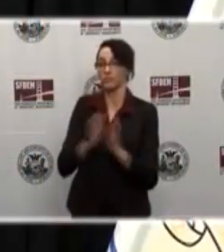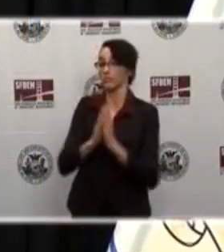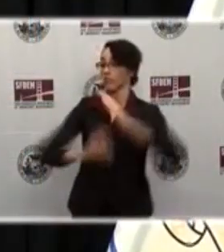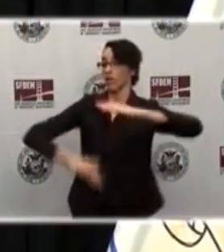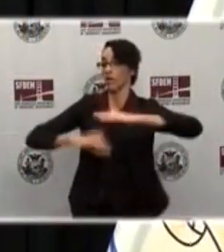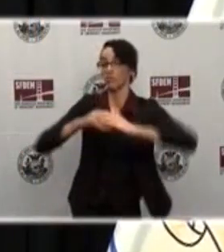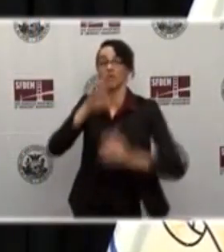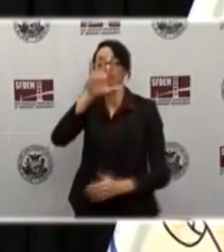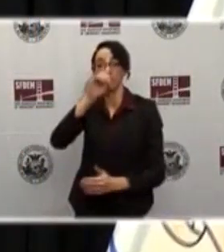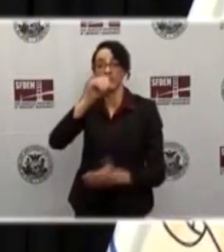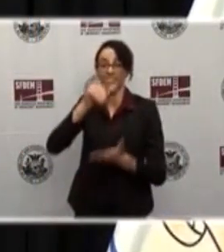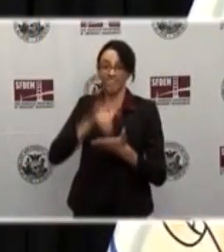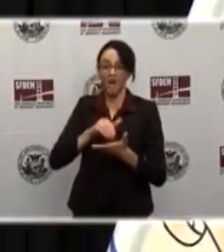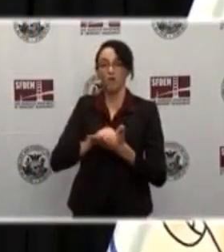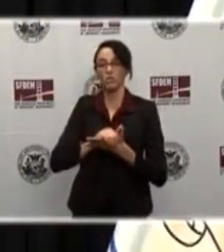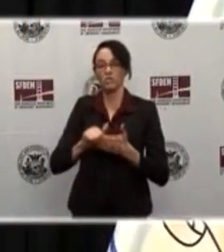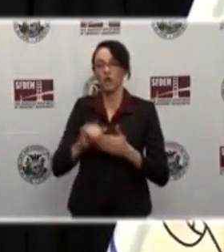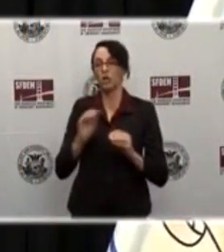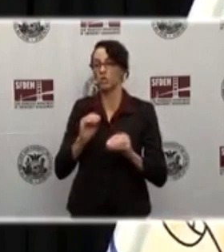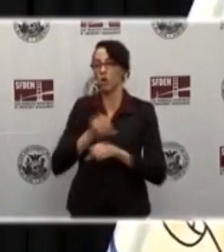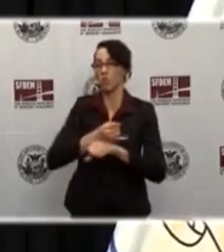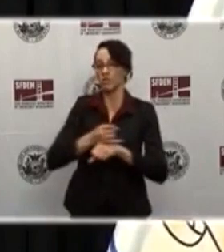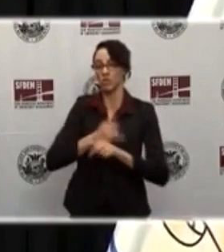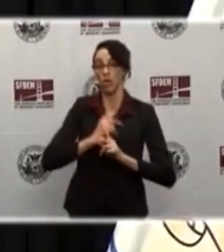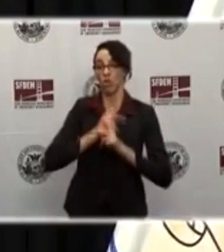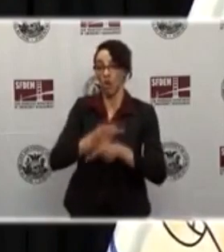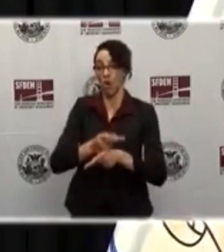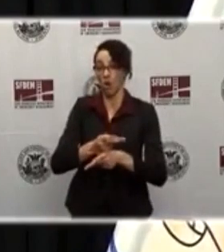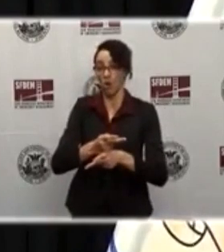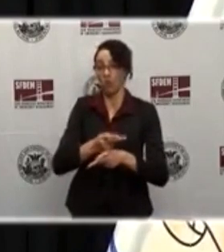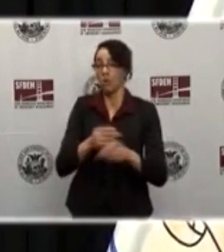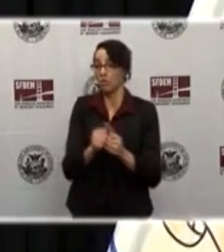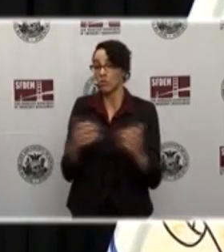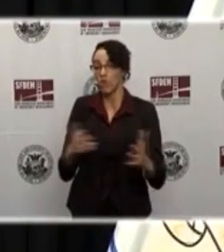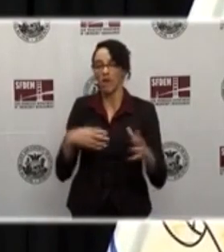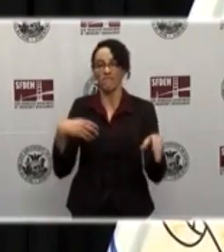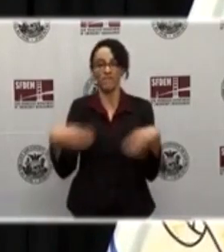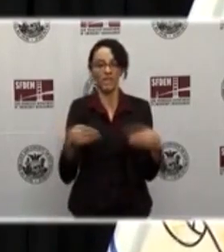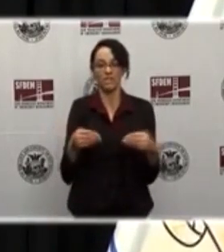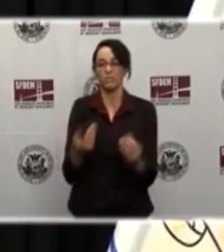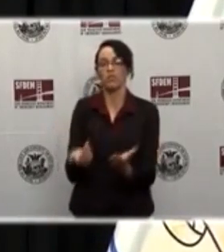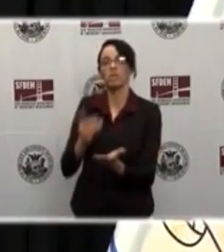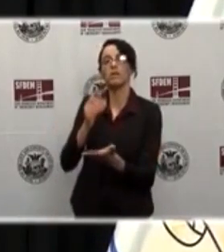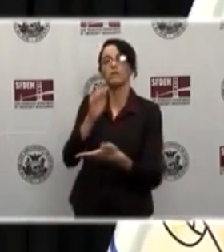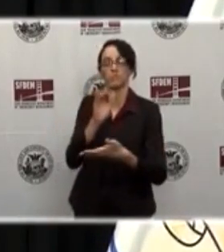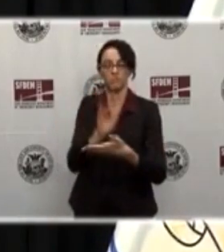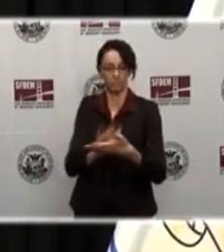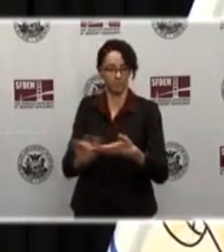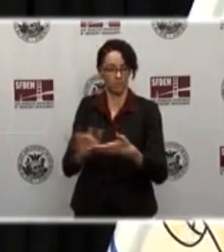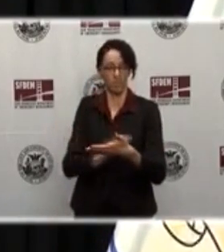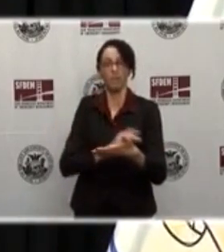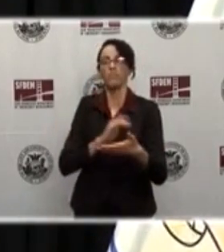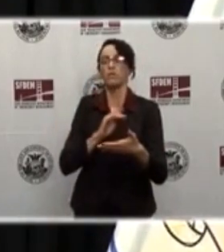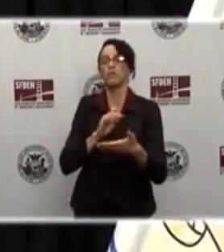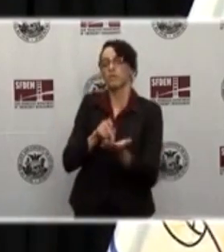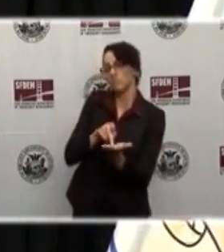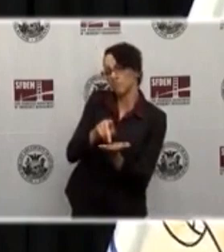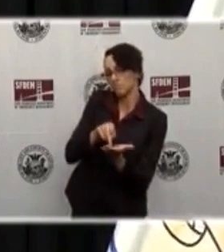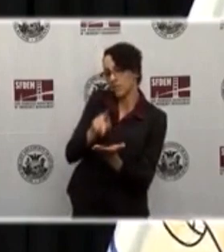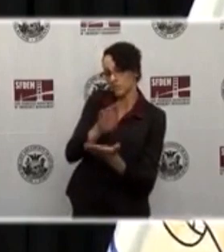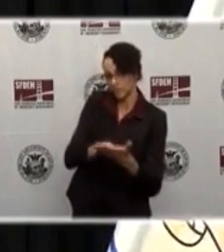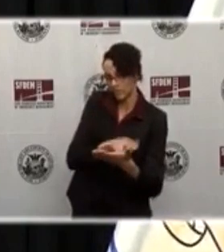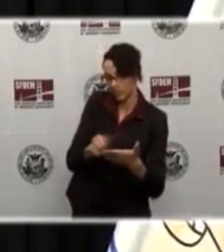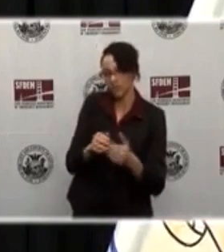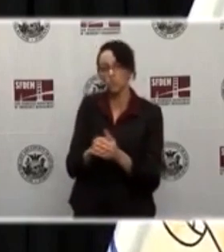$50,000 no-interest loan with a flexible repayment schedule. And we added additional monies to our